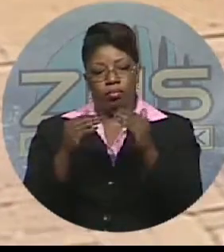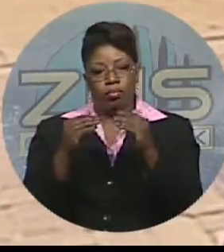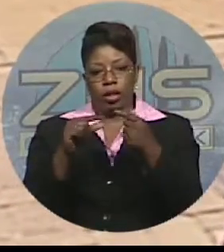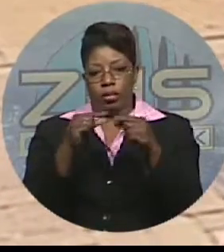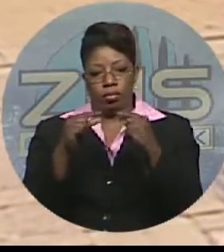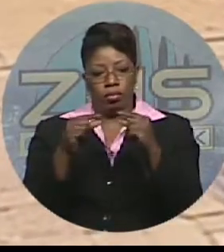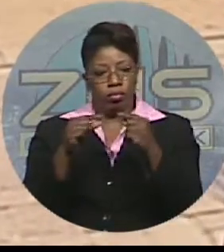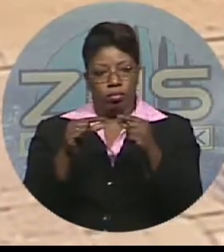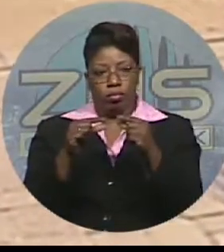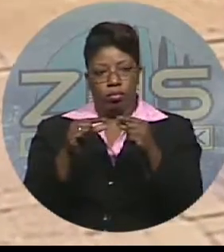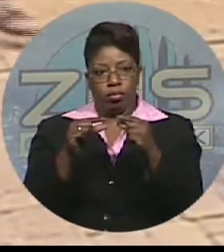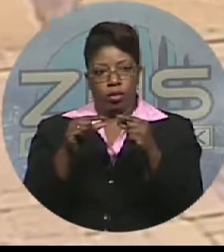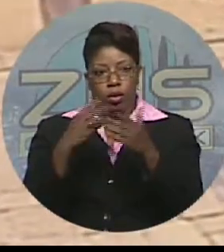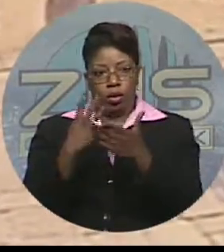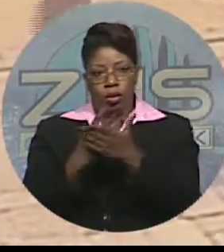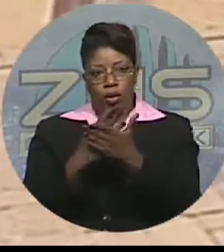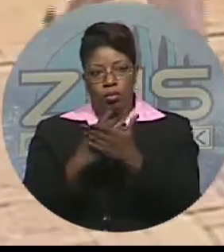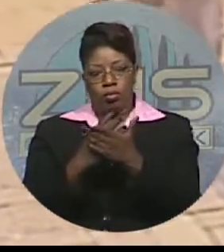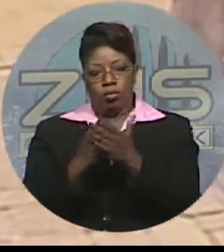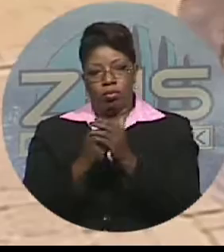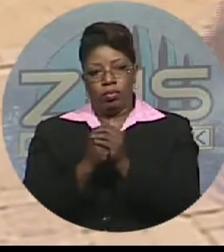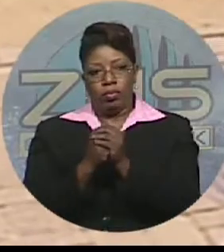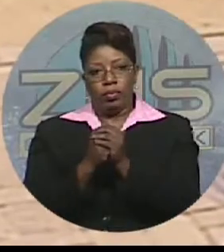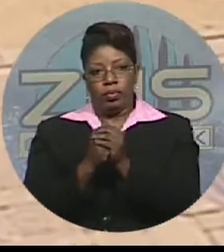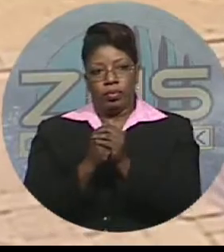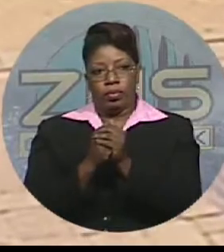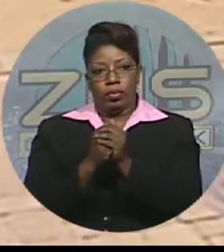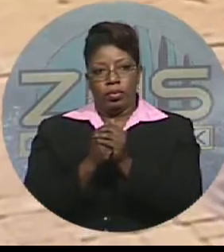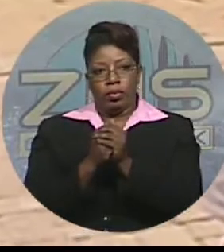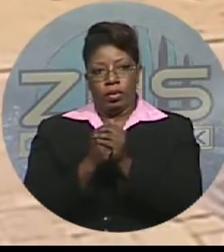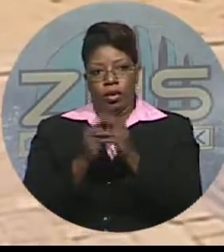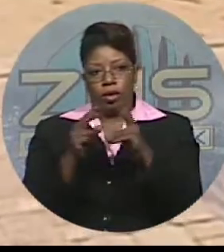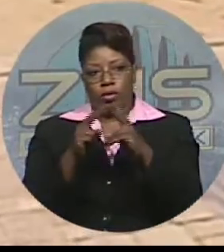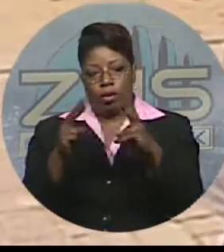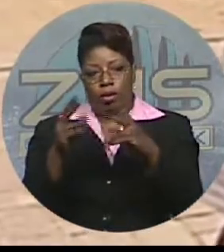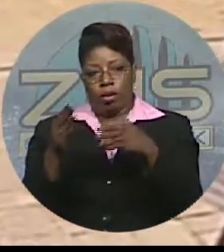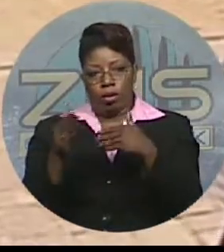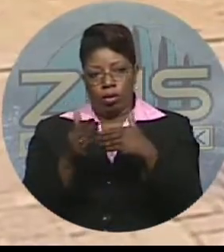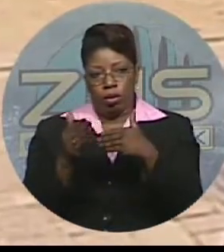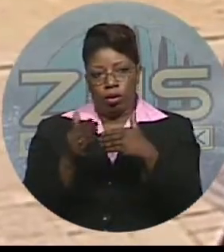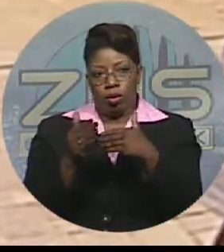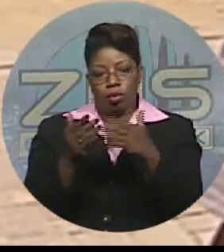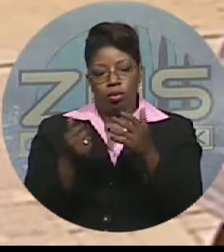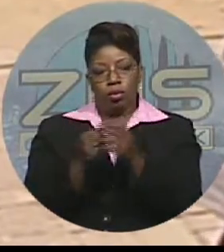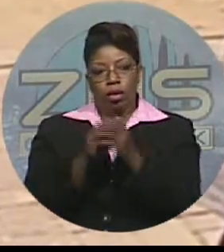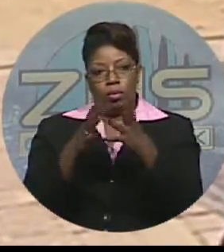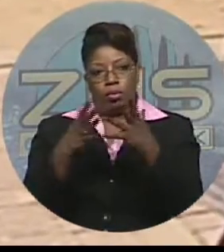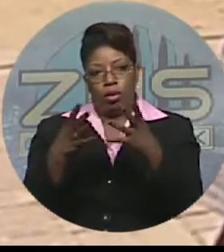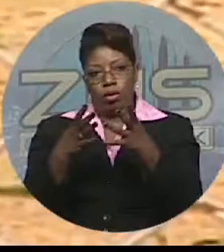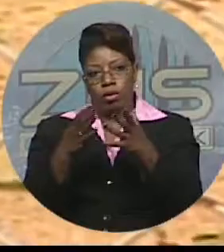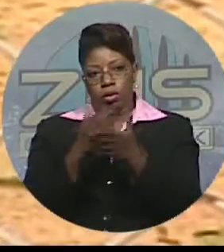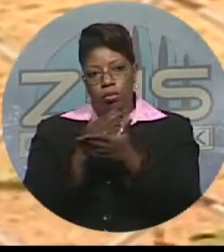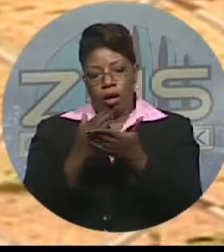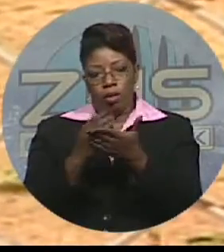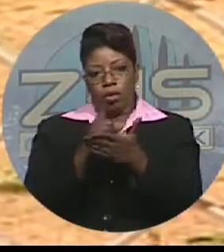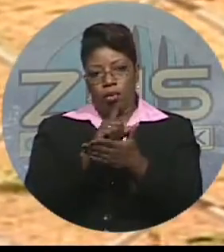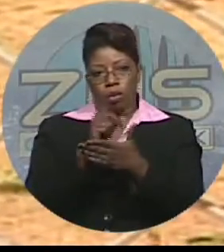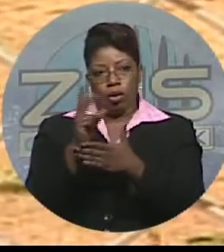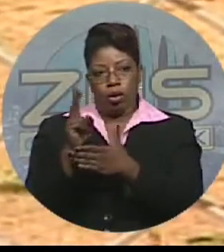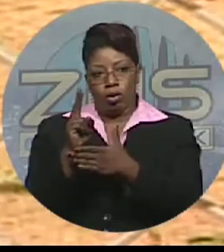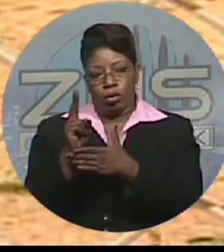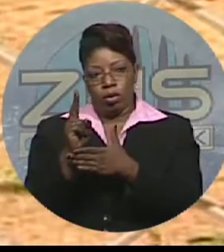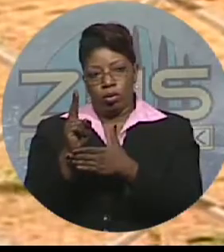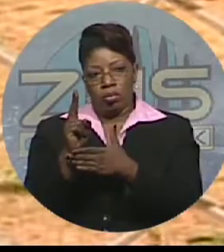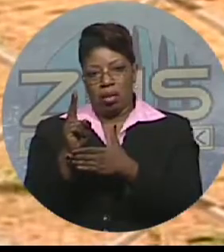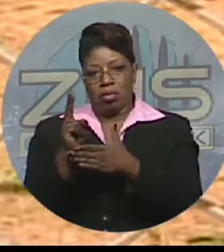good. I don't think there was any blowouts in any of the games. They were very, very close. And for the most part, we had one or two that even went into